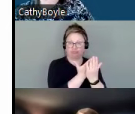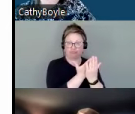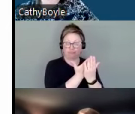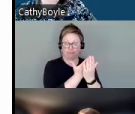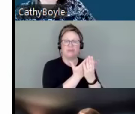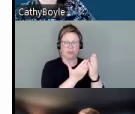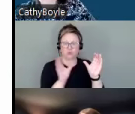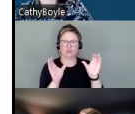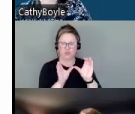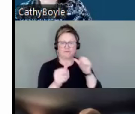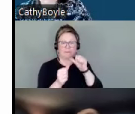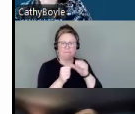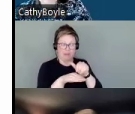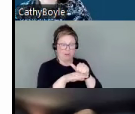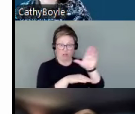requested.